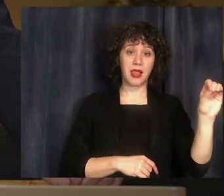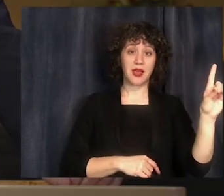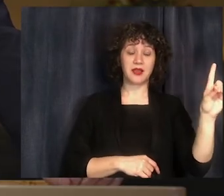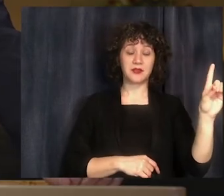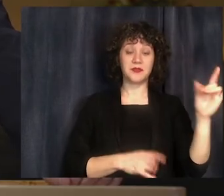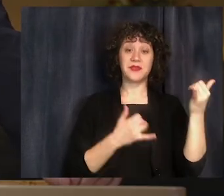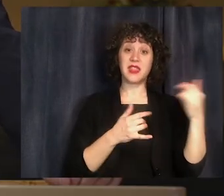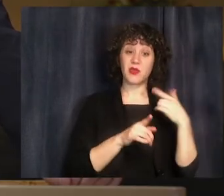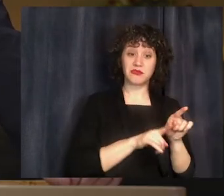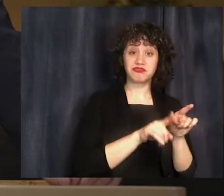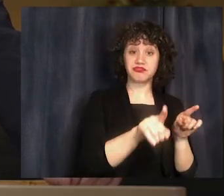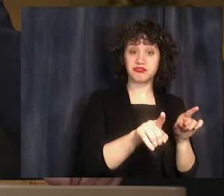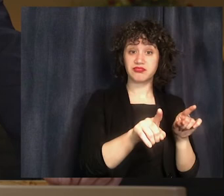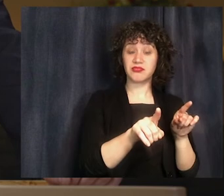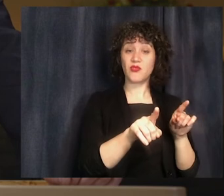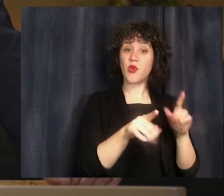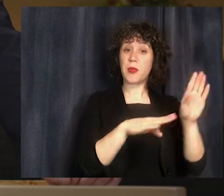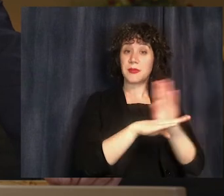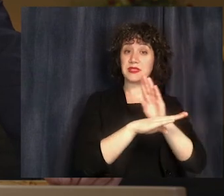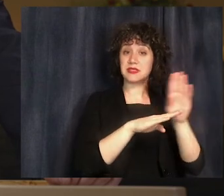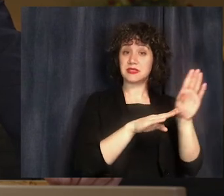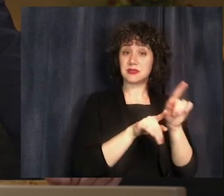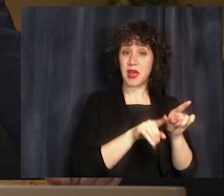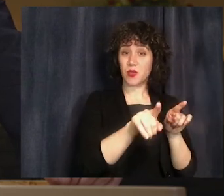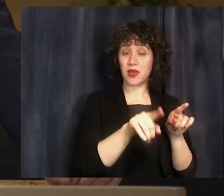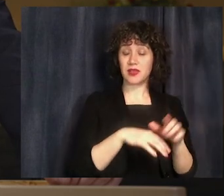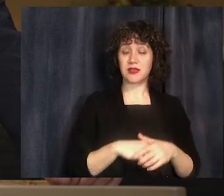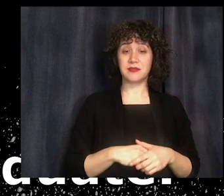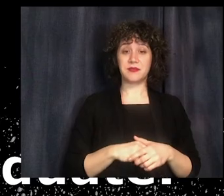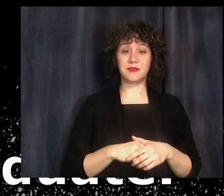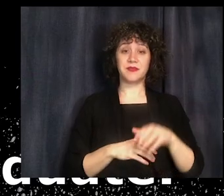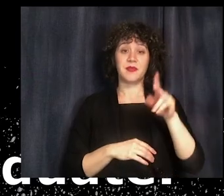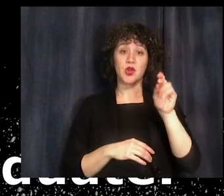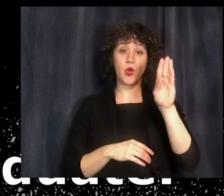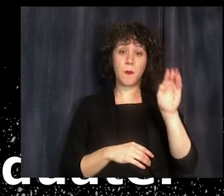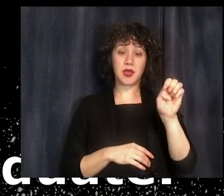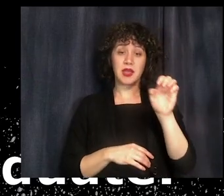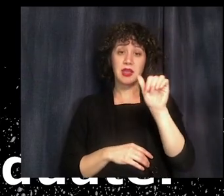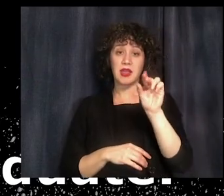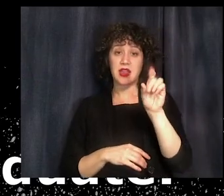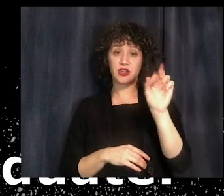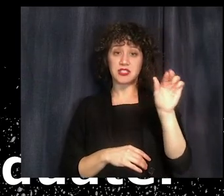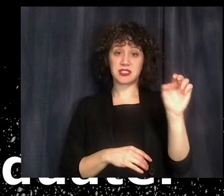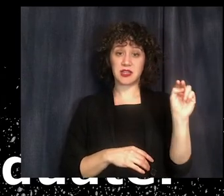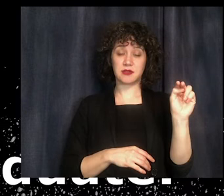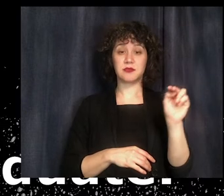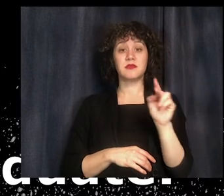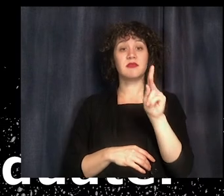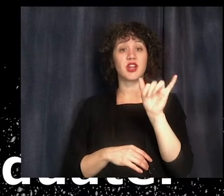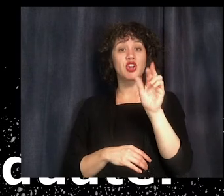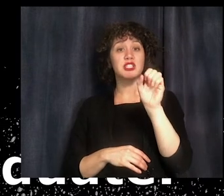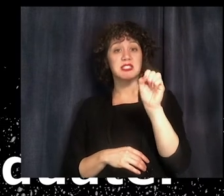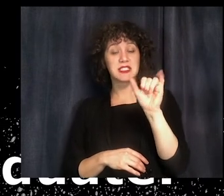I would like to present our students graduating in the business pathway. Kobe Anderson, Kirsty